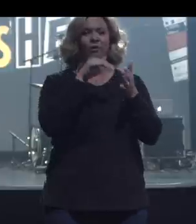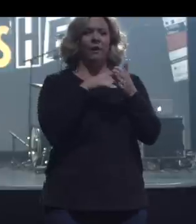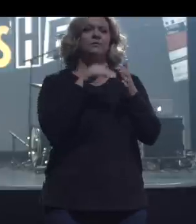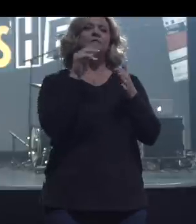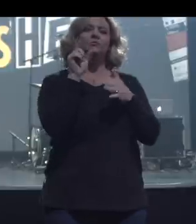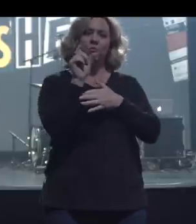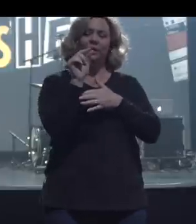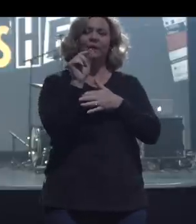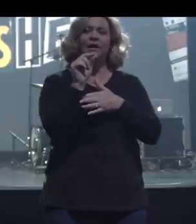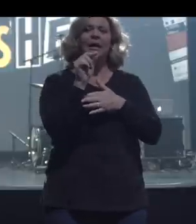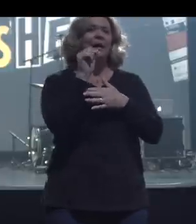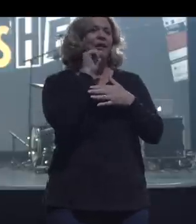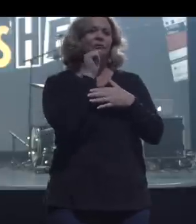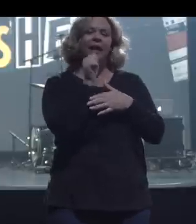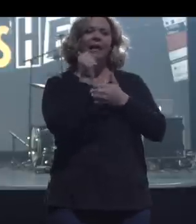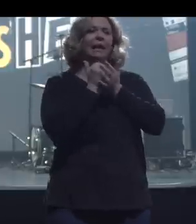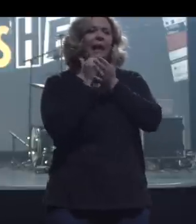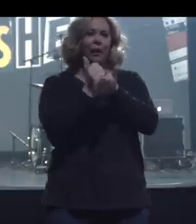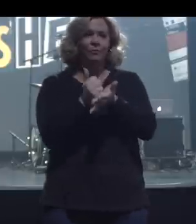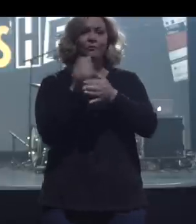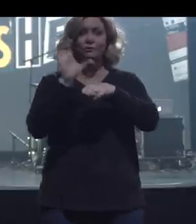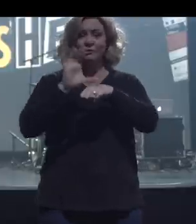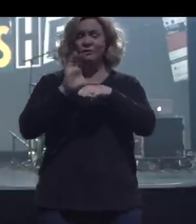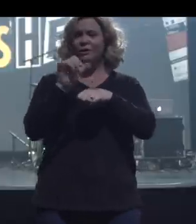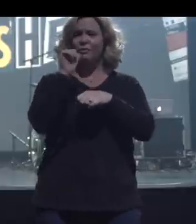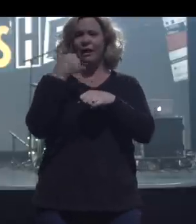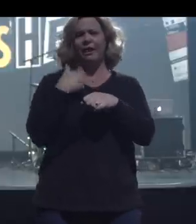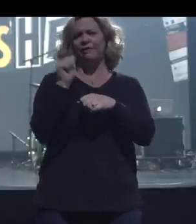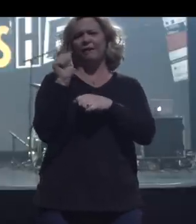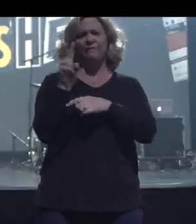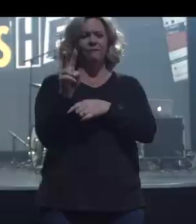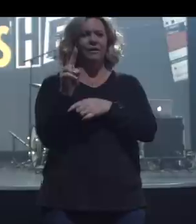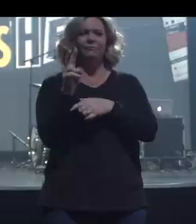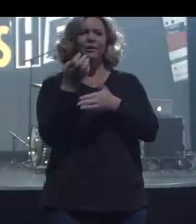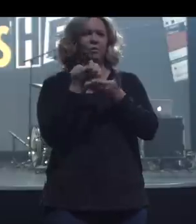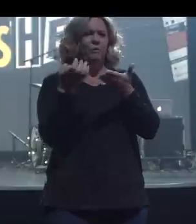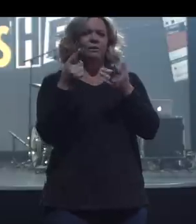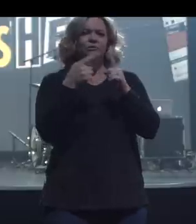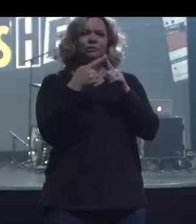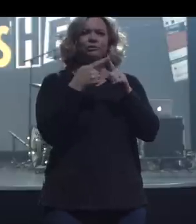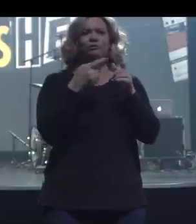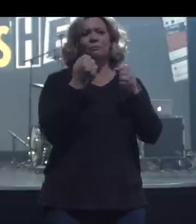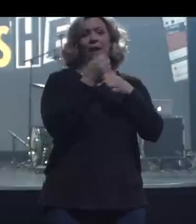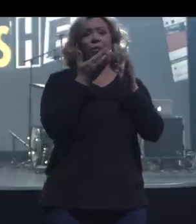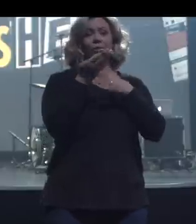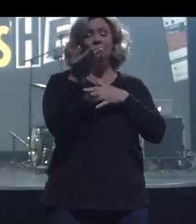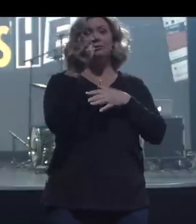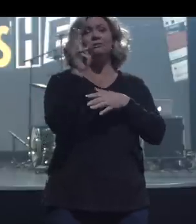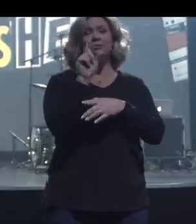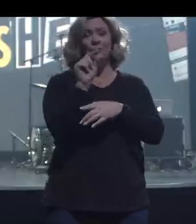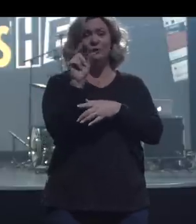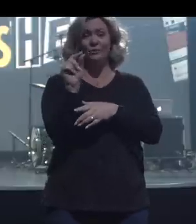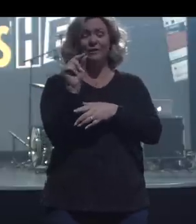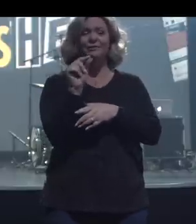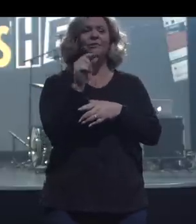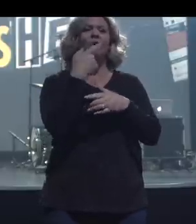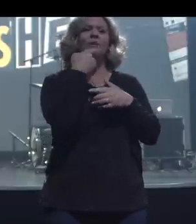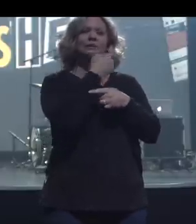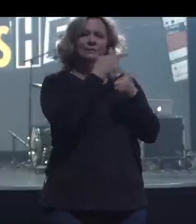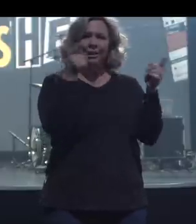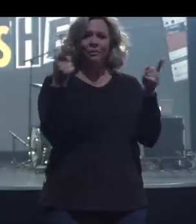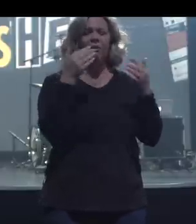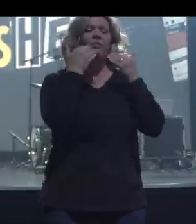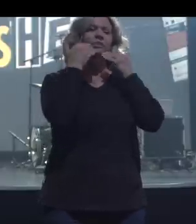that helped with our audiovisual equipment and cameras, we don't think we would have made it through 2020. So CCV, I just want to look you in the eyes and say, thank